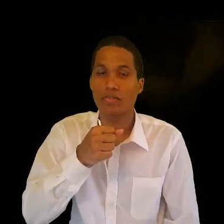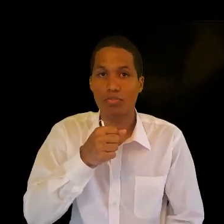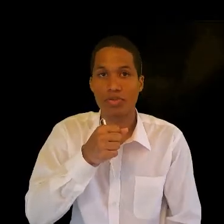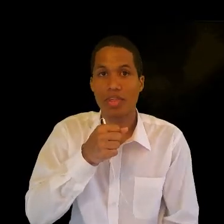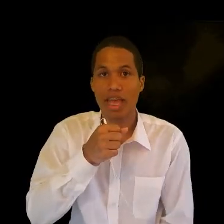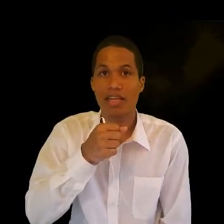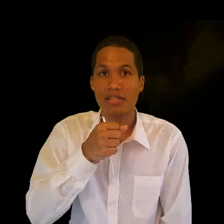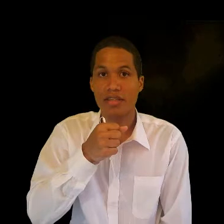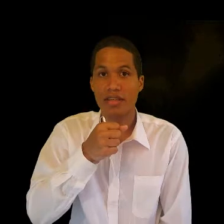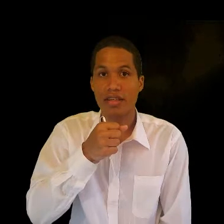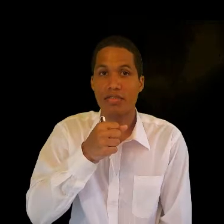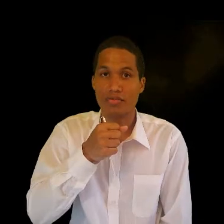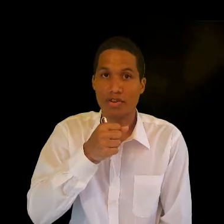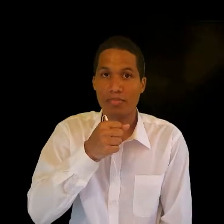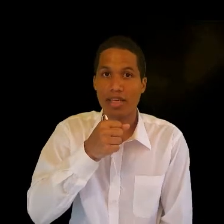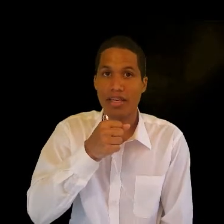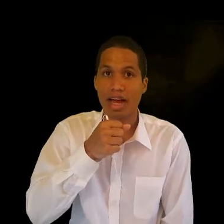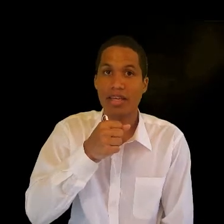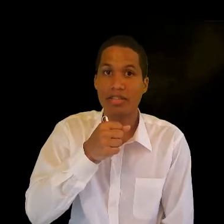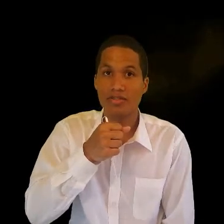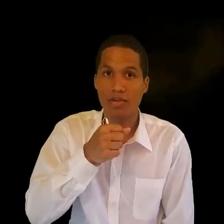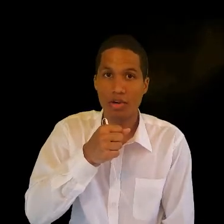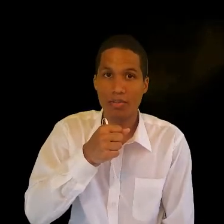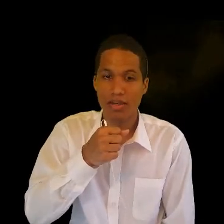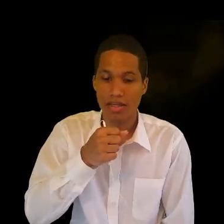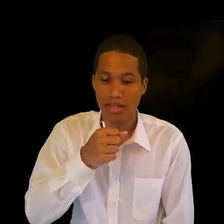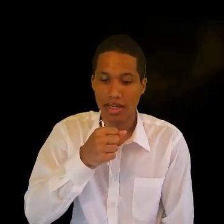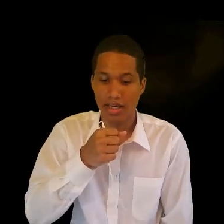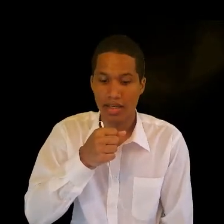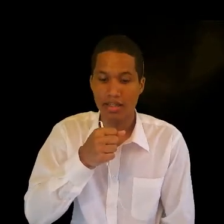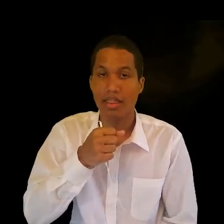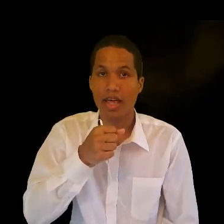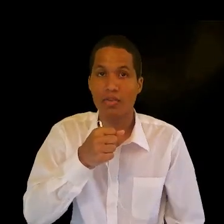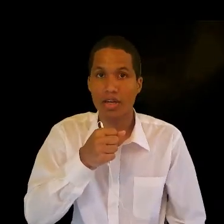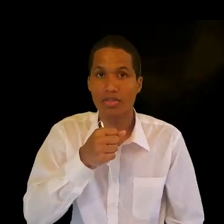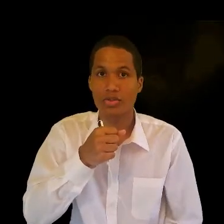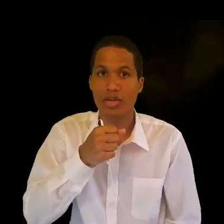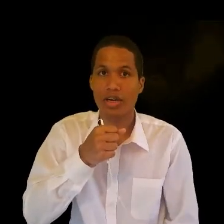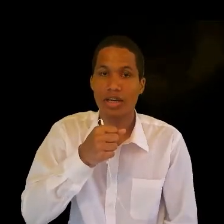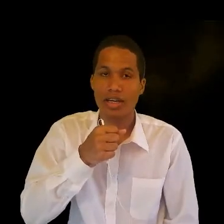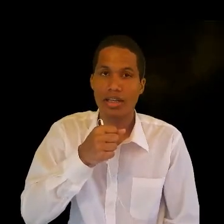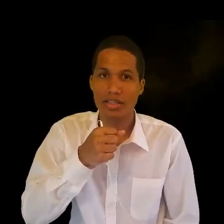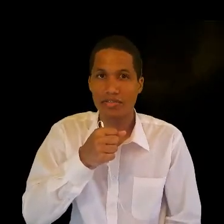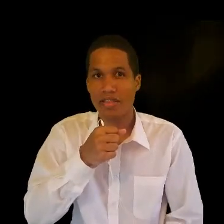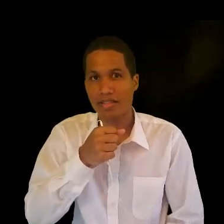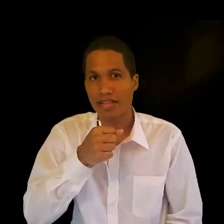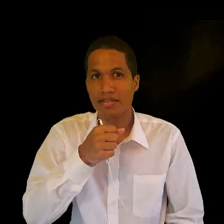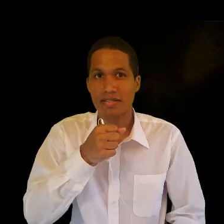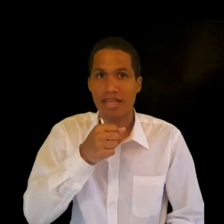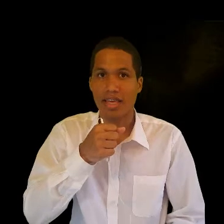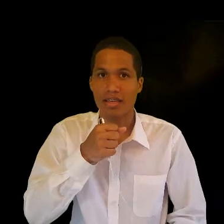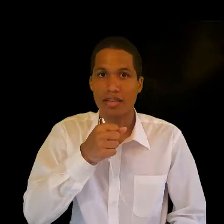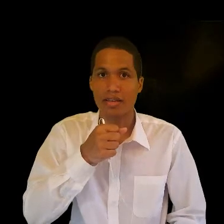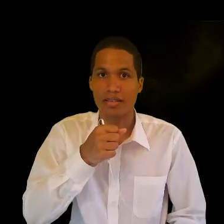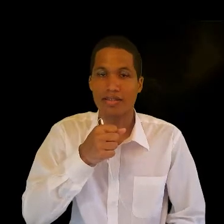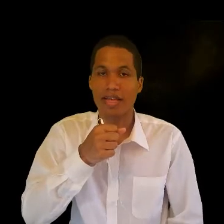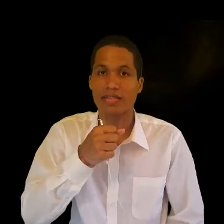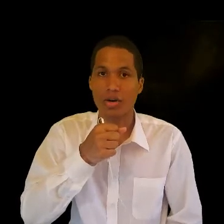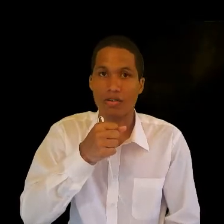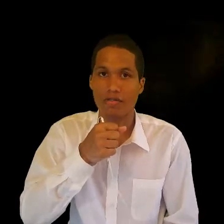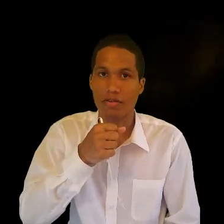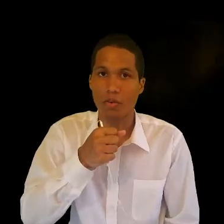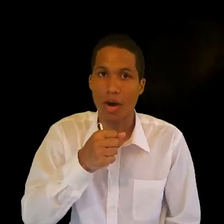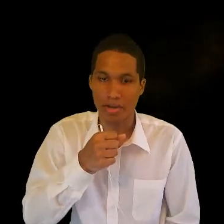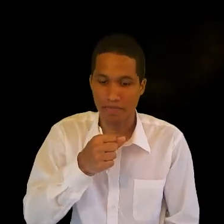You have to put the verb in ing form, and in that way you're giving the sentence a